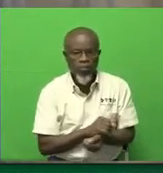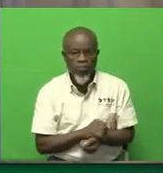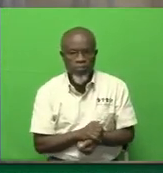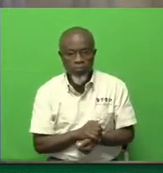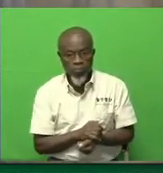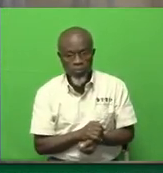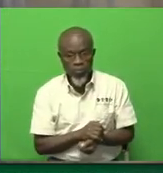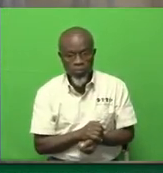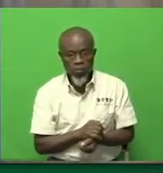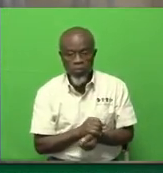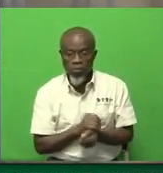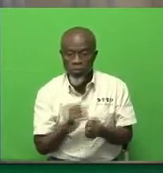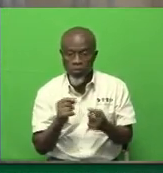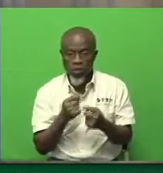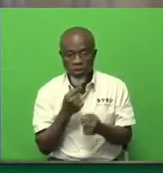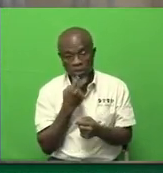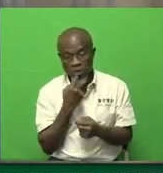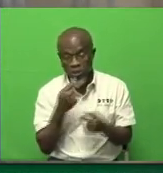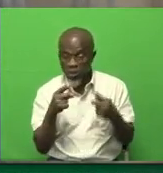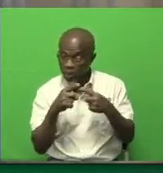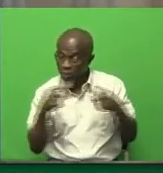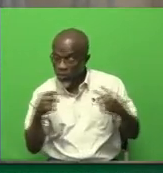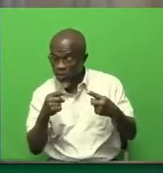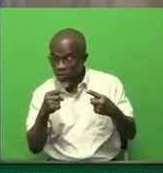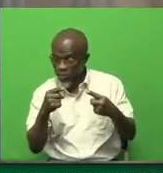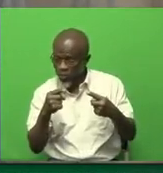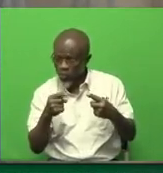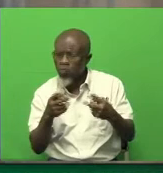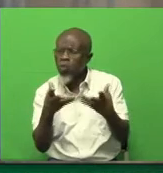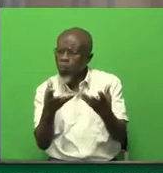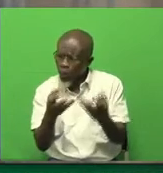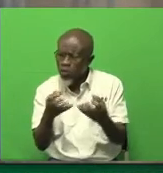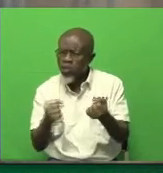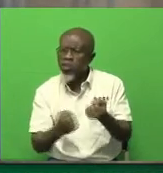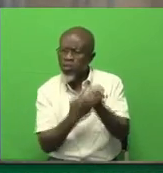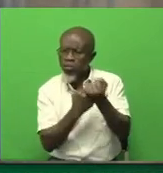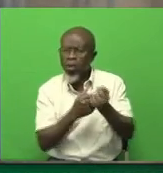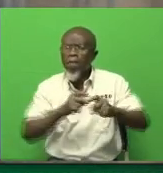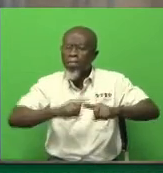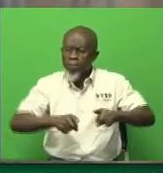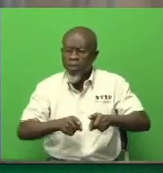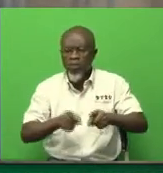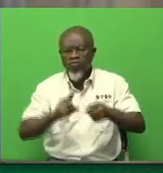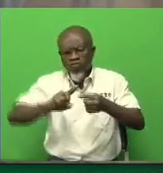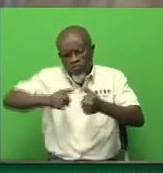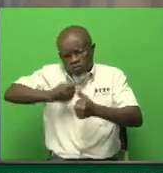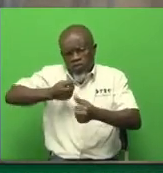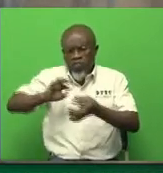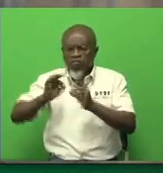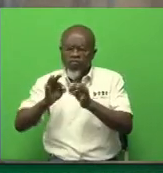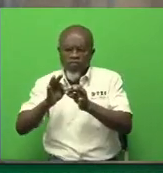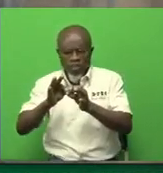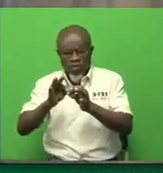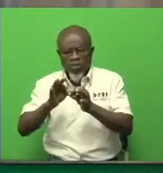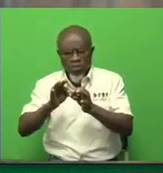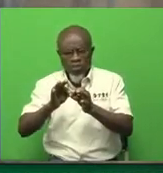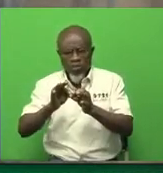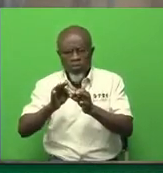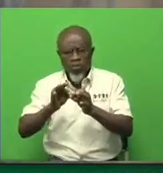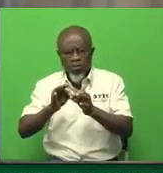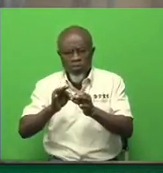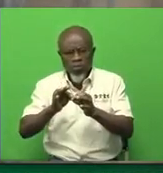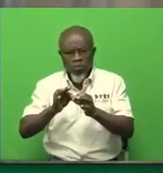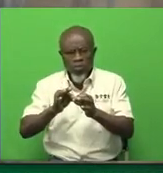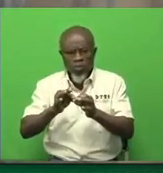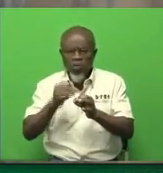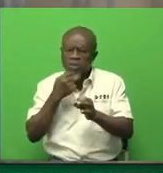the opposition is willing to support provided that the concerns are met and it's not only the opposition who